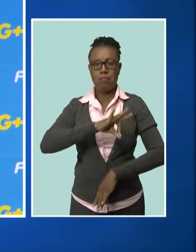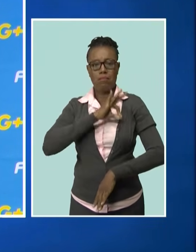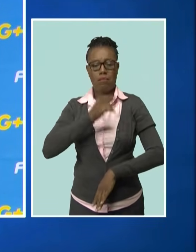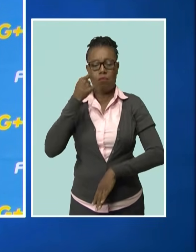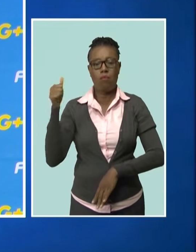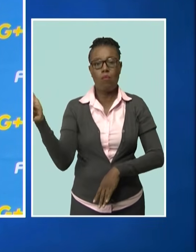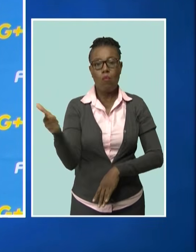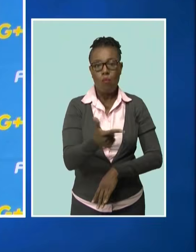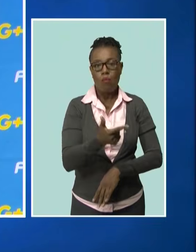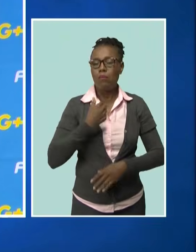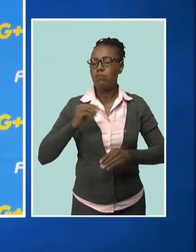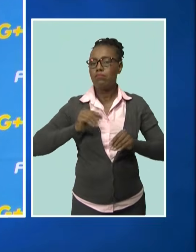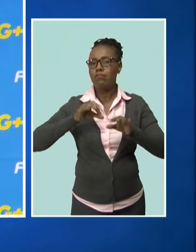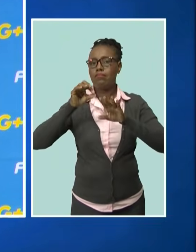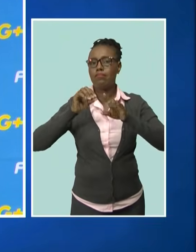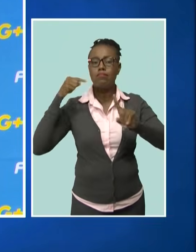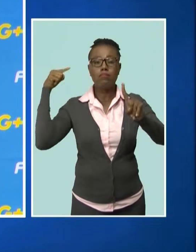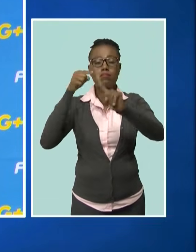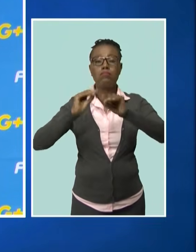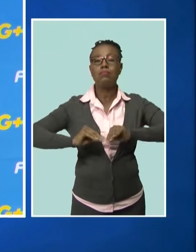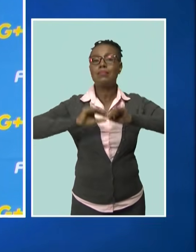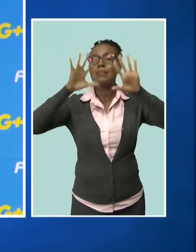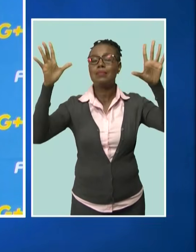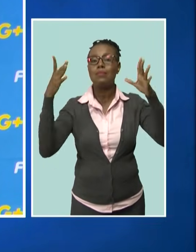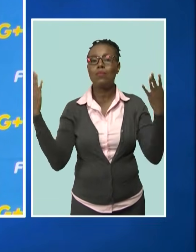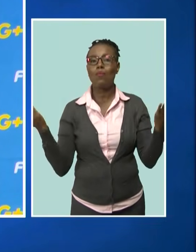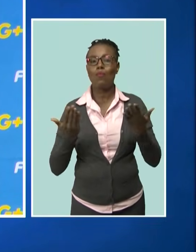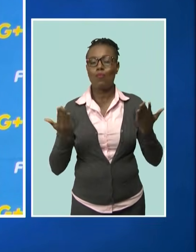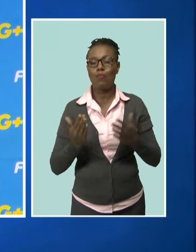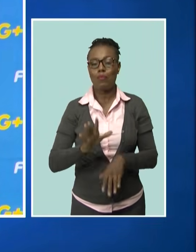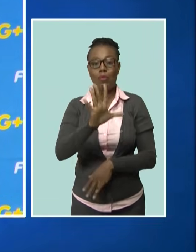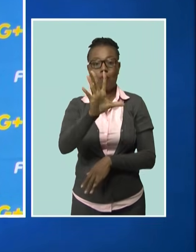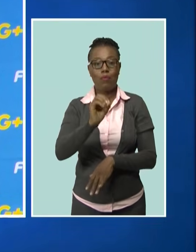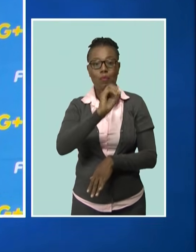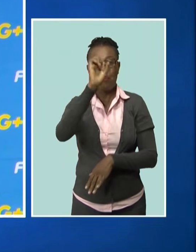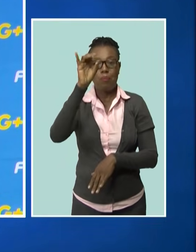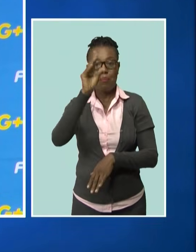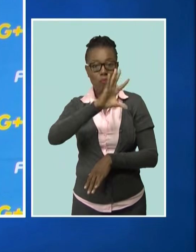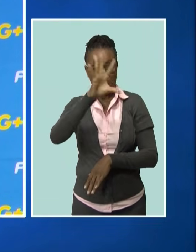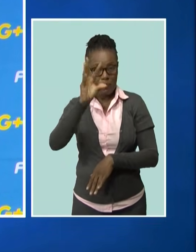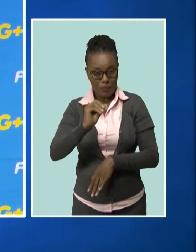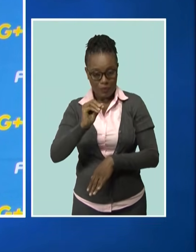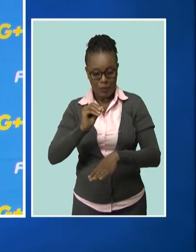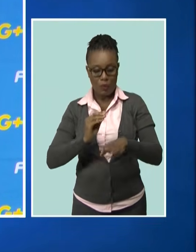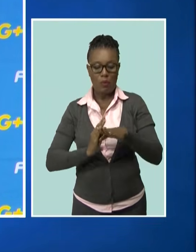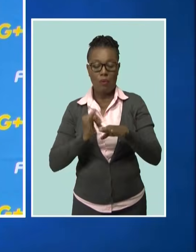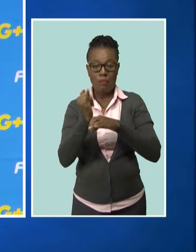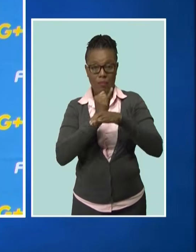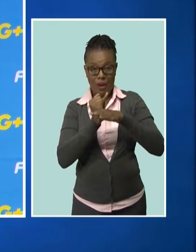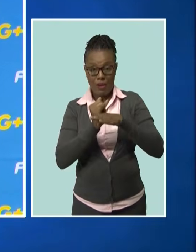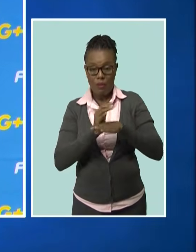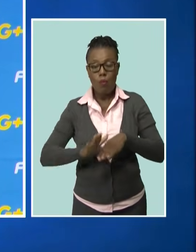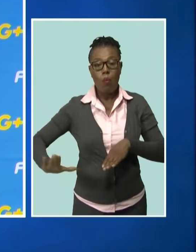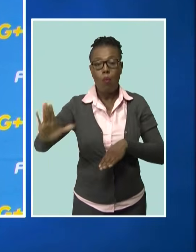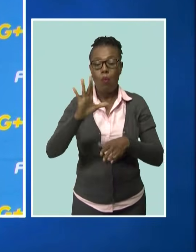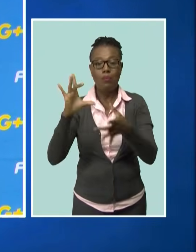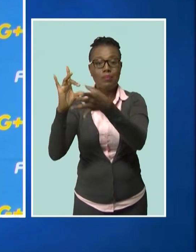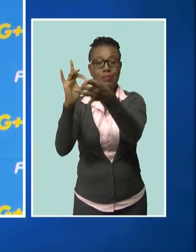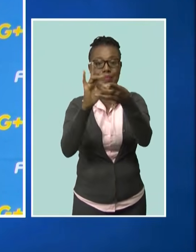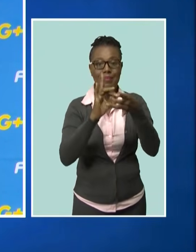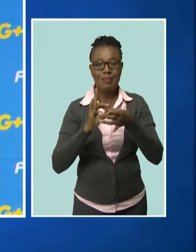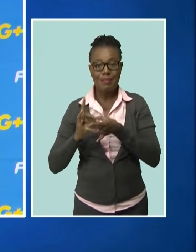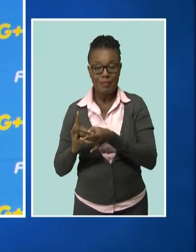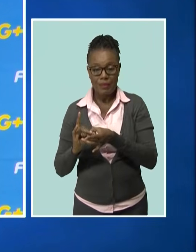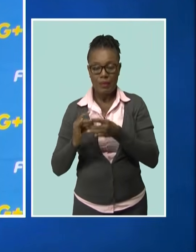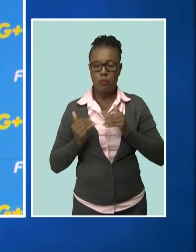have a clear objective, which was to reach at least 50% population coverage by year end, and to press forward with the